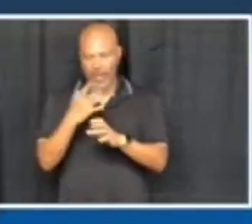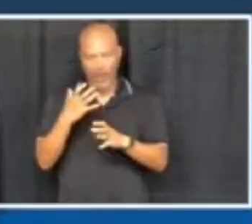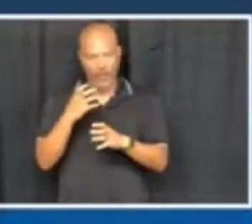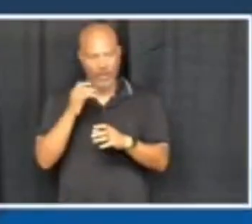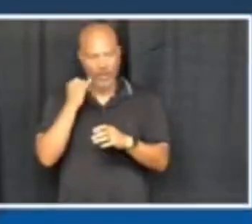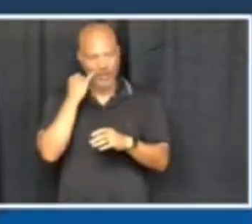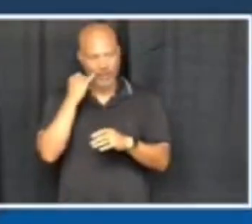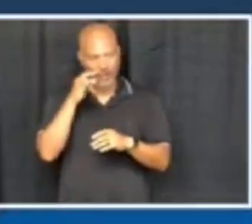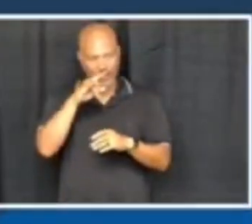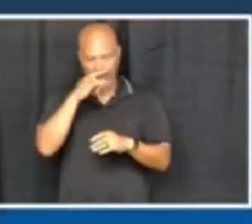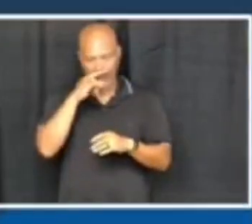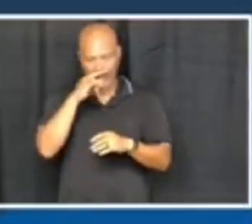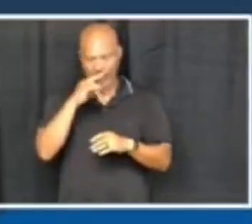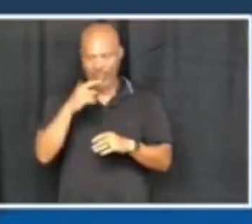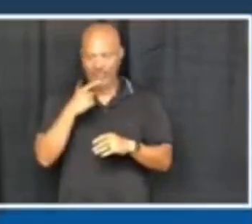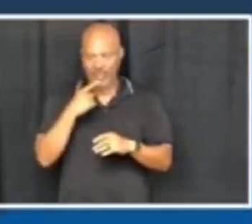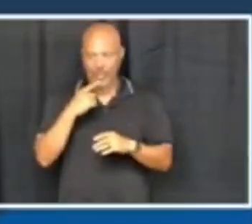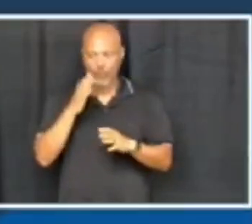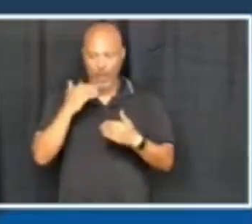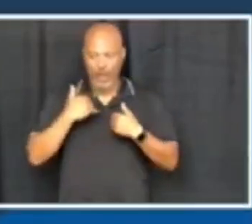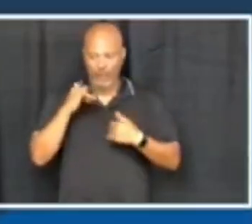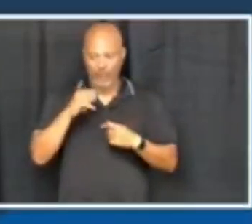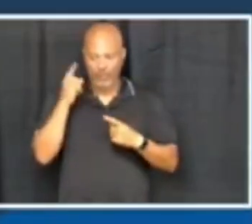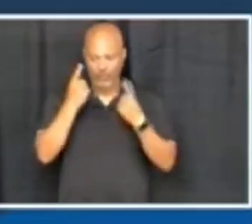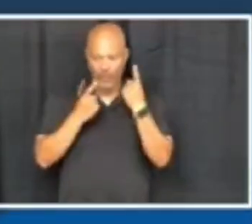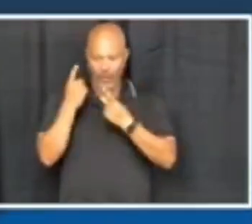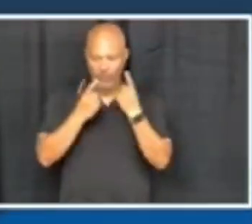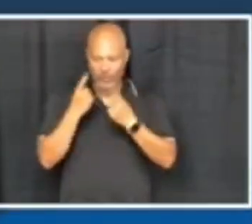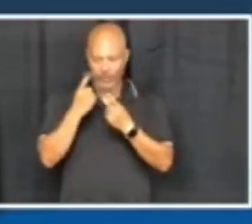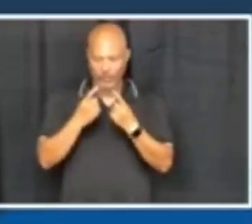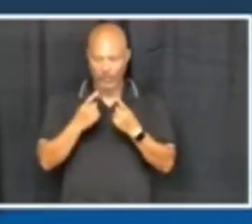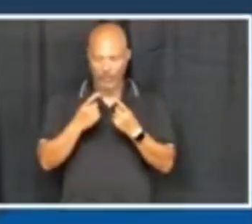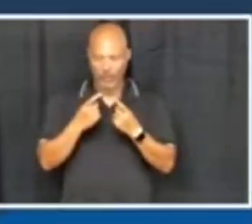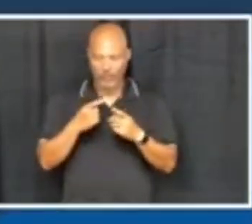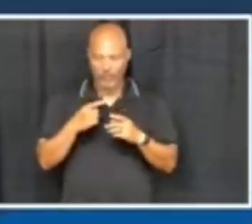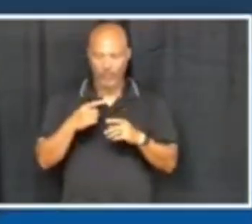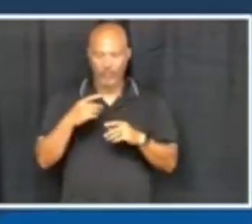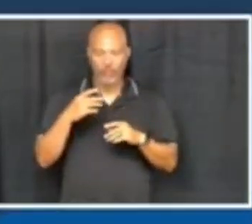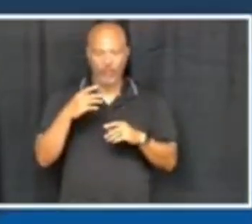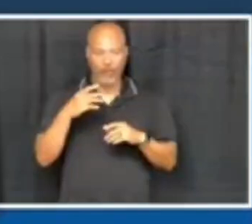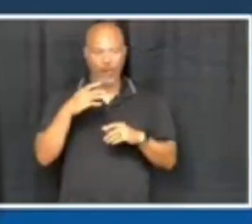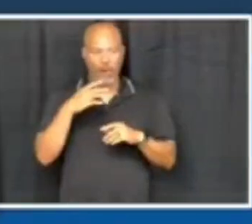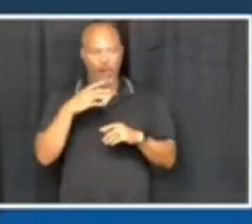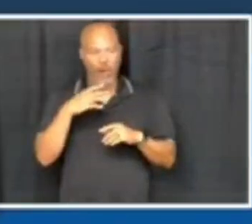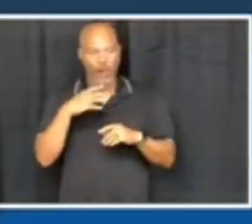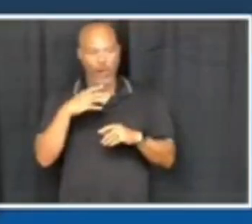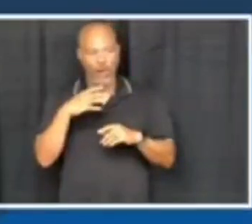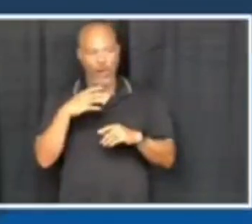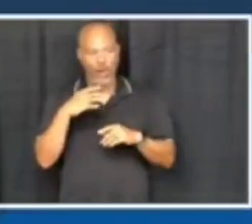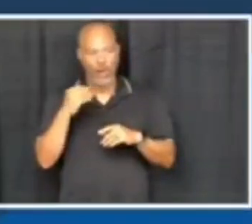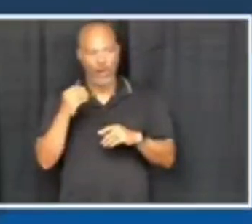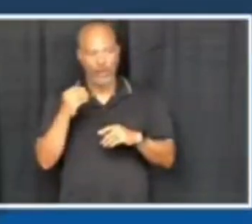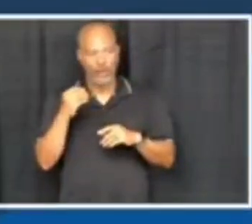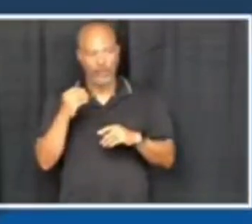child says that they're having these thoughts, like, just know like what you're getting into. It's the